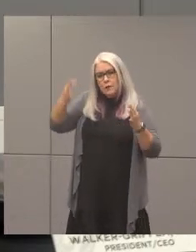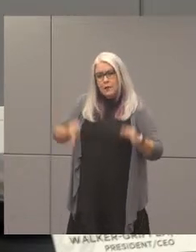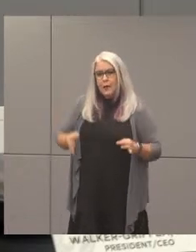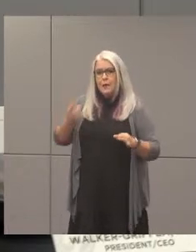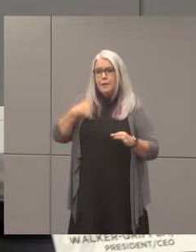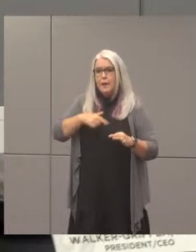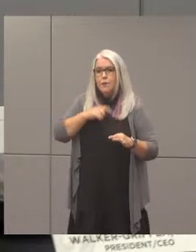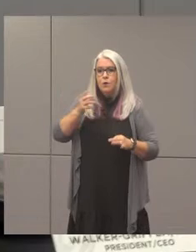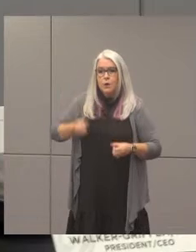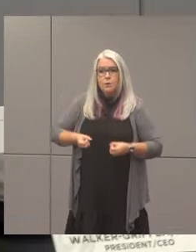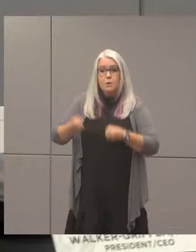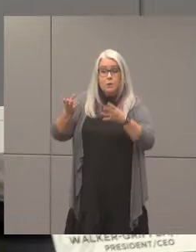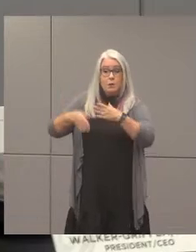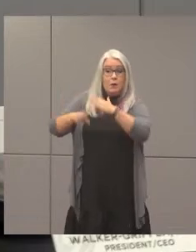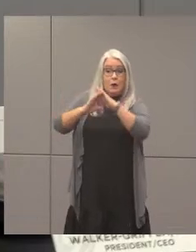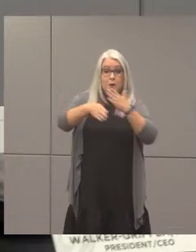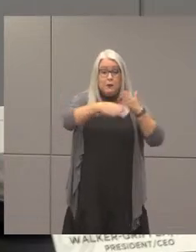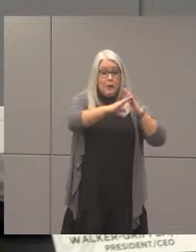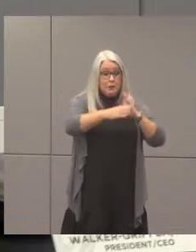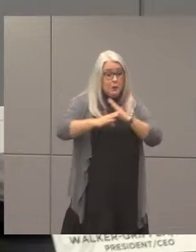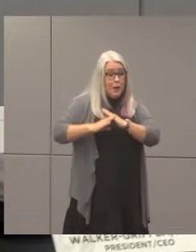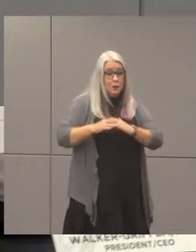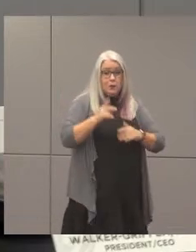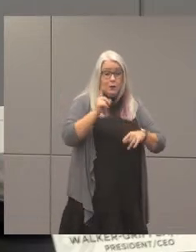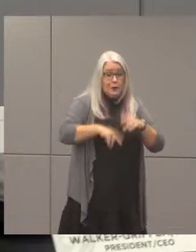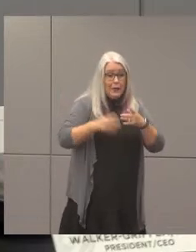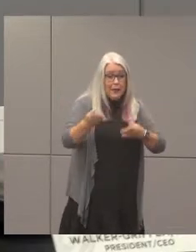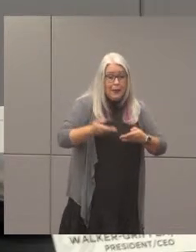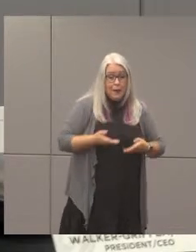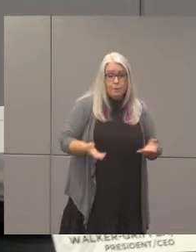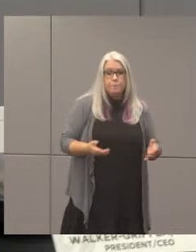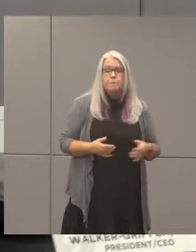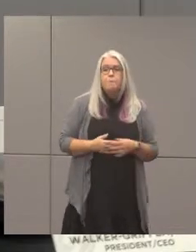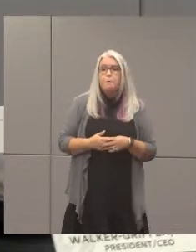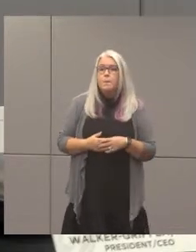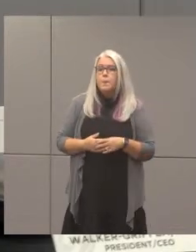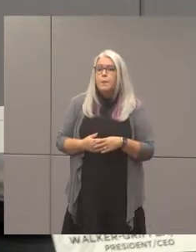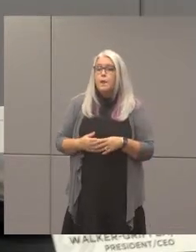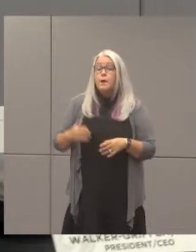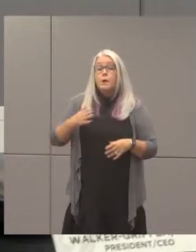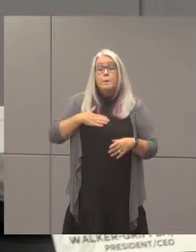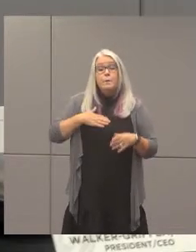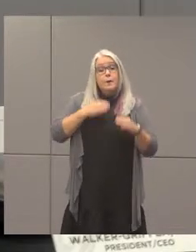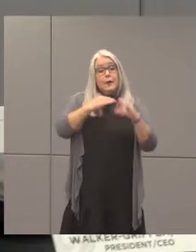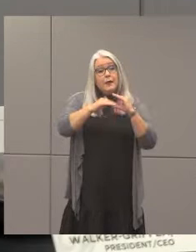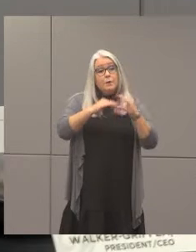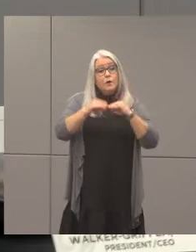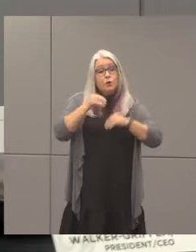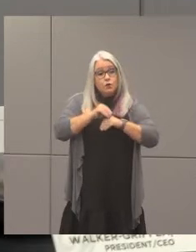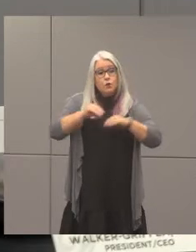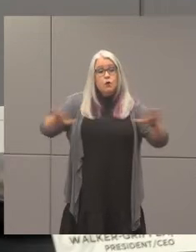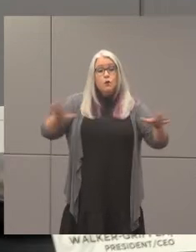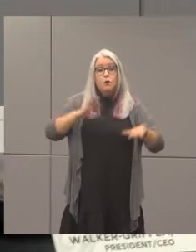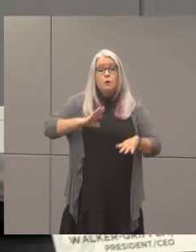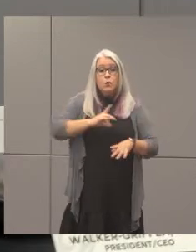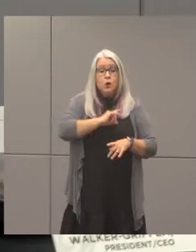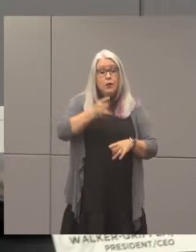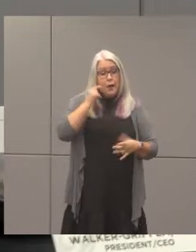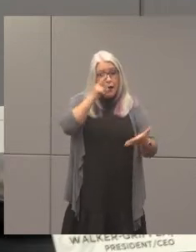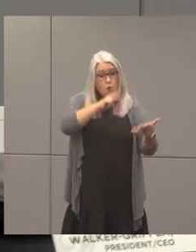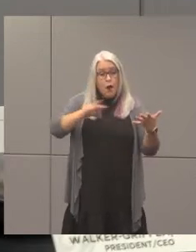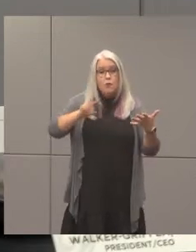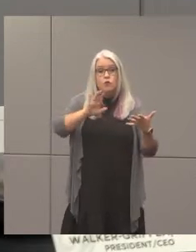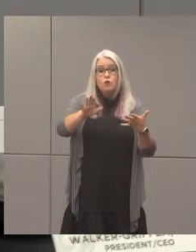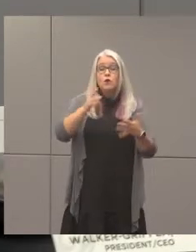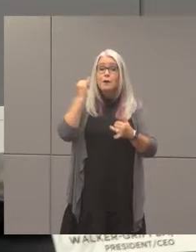throwing obstacles in your way. Here's a quick synopsis of what I said earlier in my email to the board after your last meeting. Dear board members, I watched your